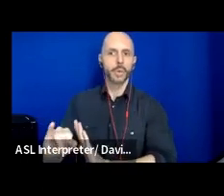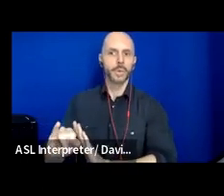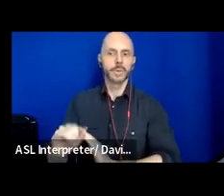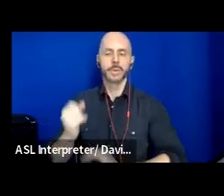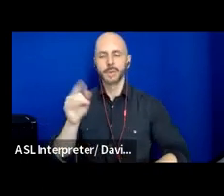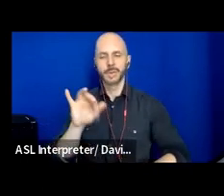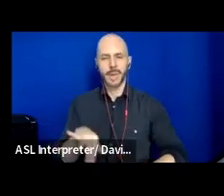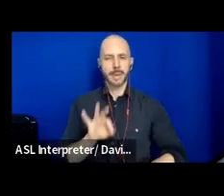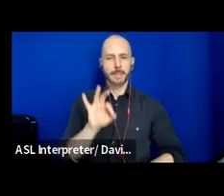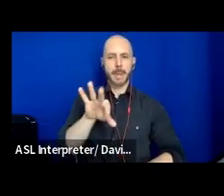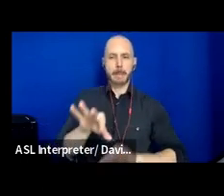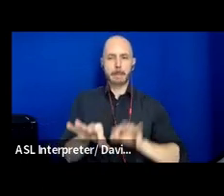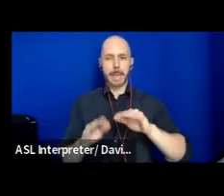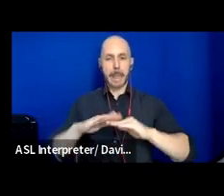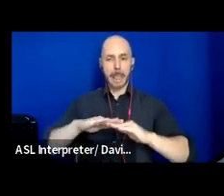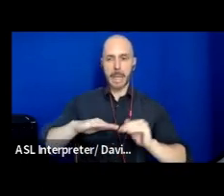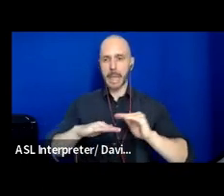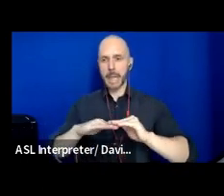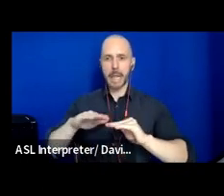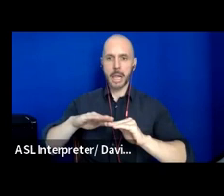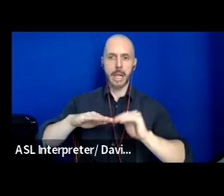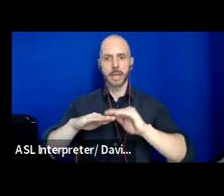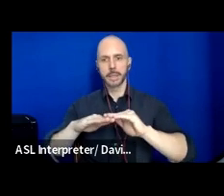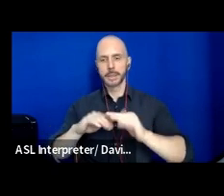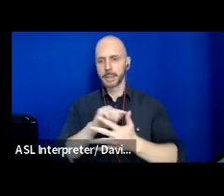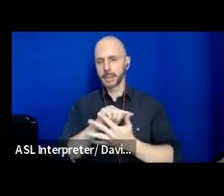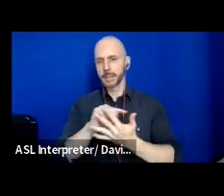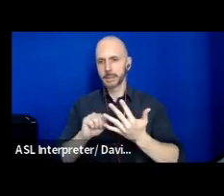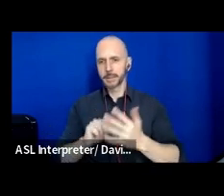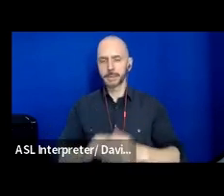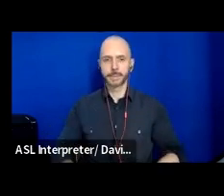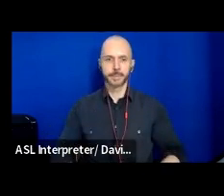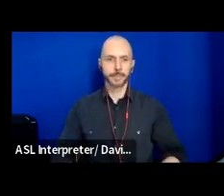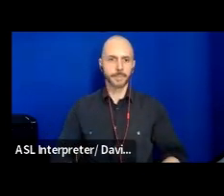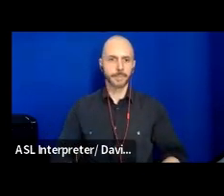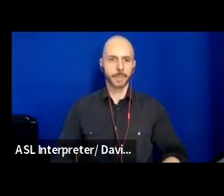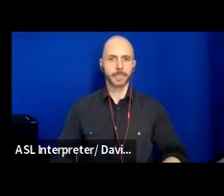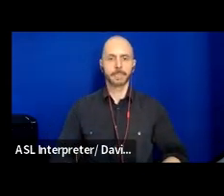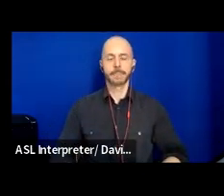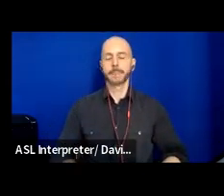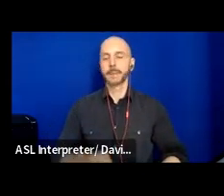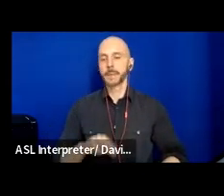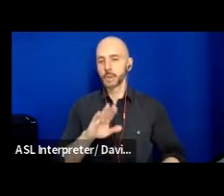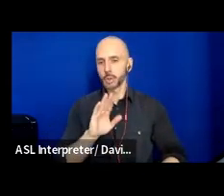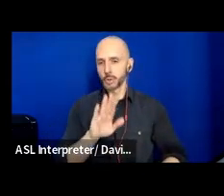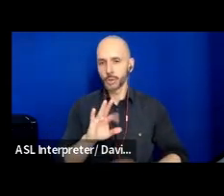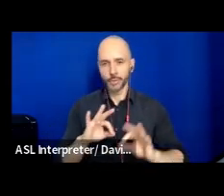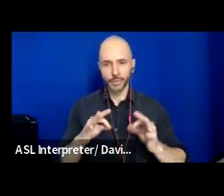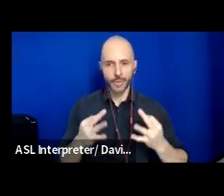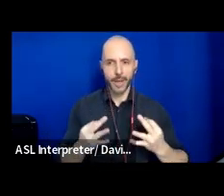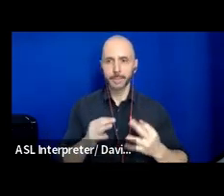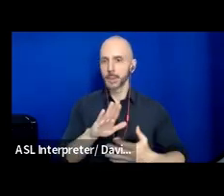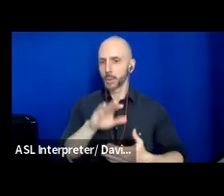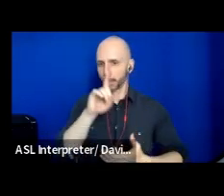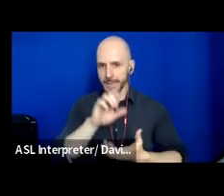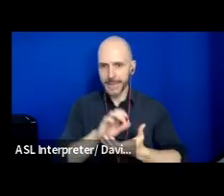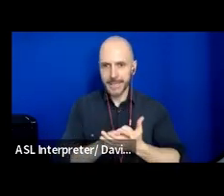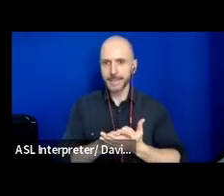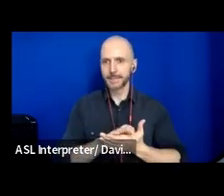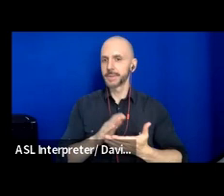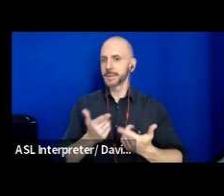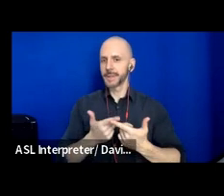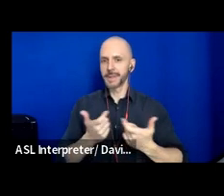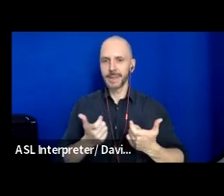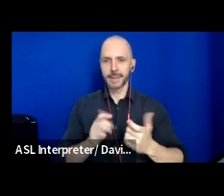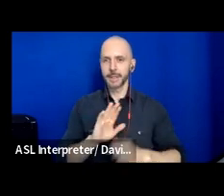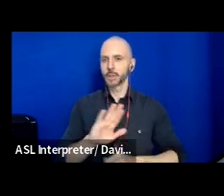being perpetuated by that, right? And so you see some other things, their beliefs, family situation, geographic background, job assignments, right? So again, power roles,